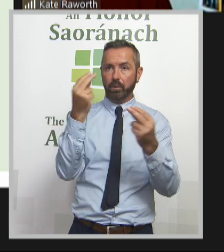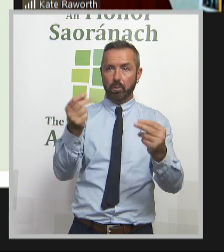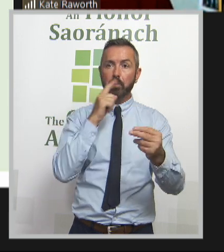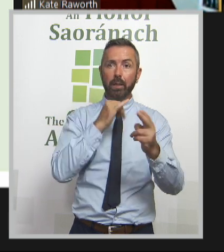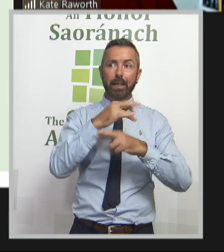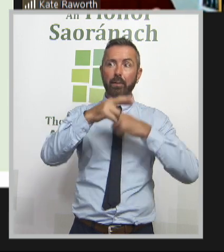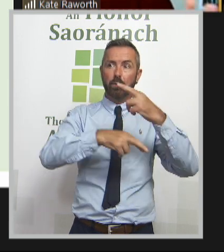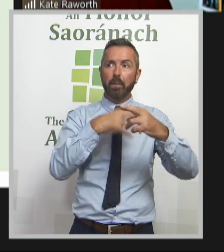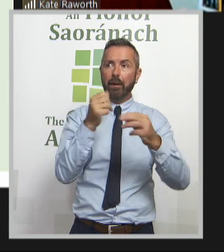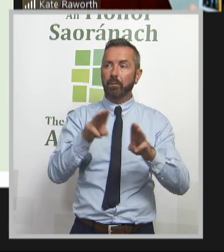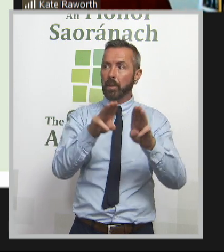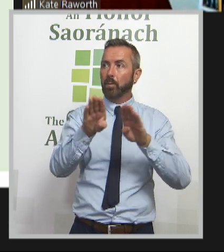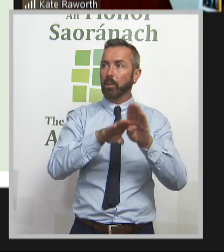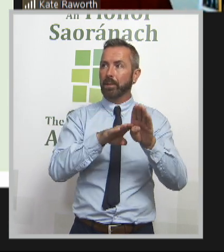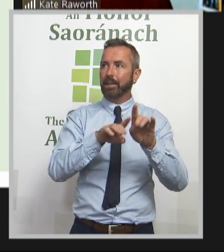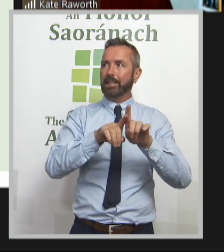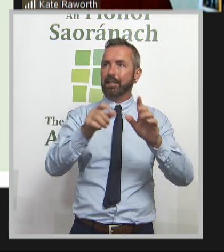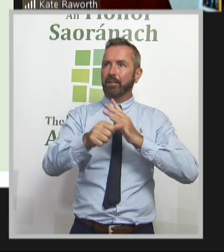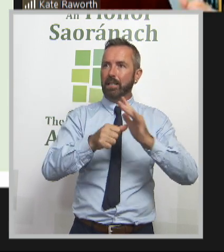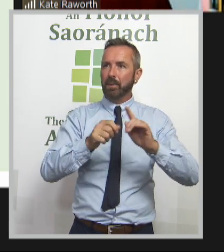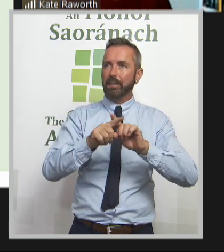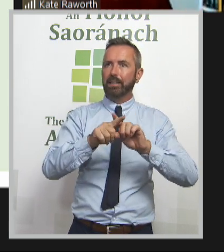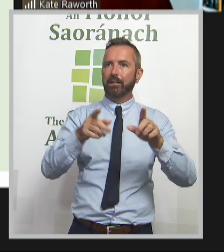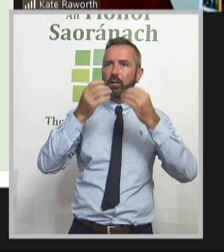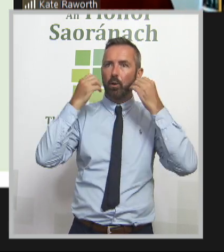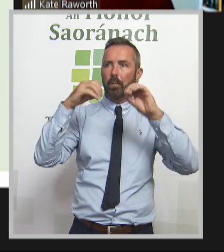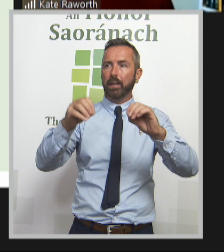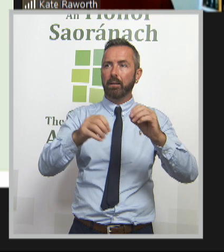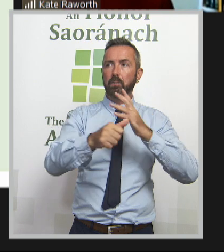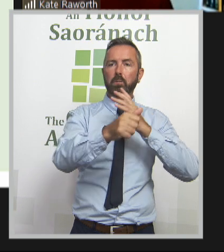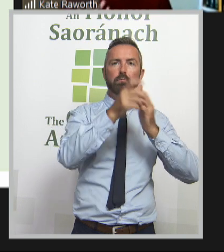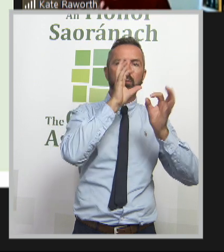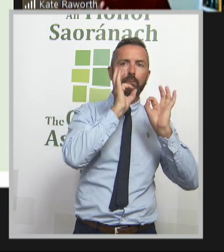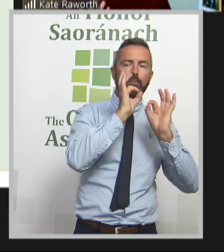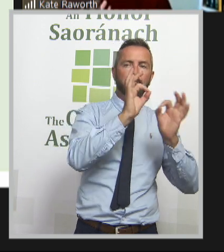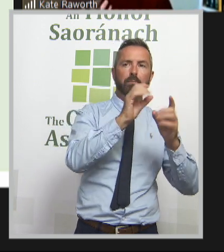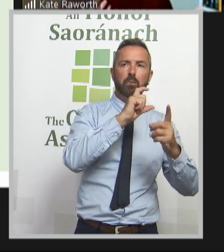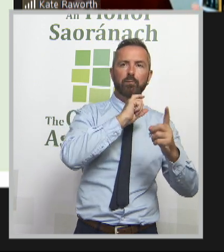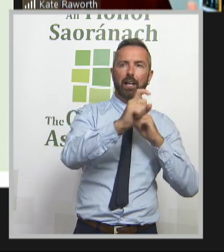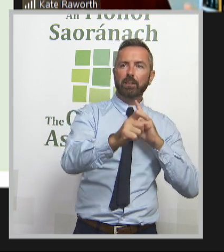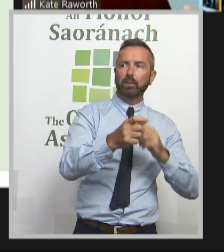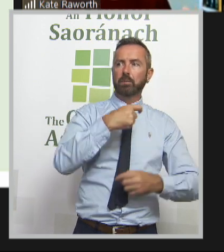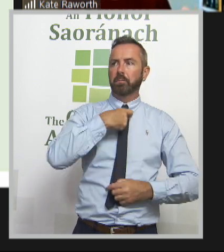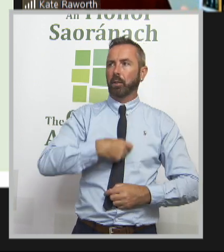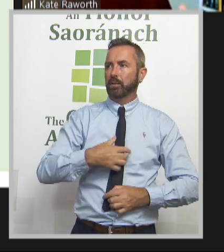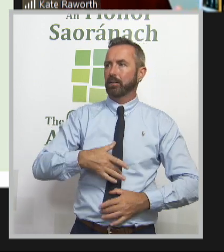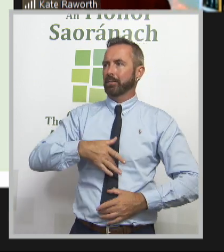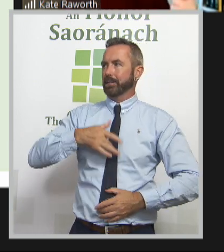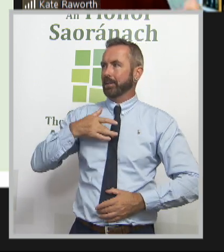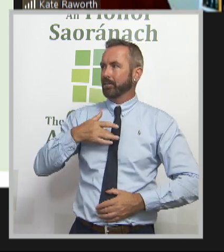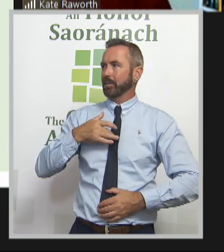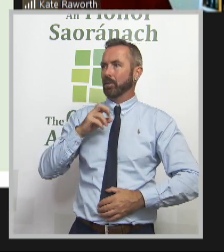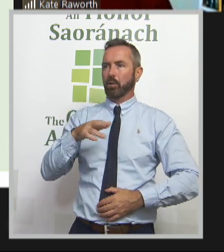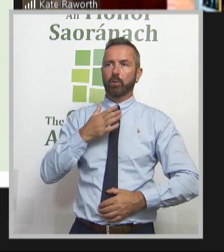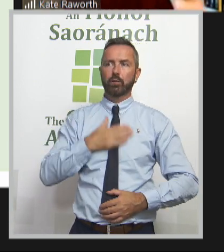your room, you have people with such different experience, whether it's your professional experience, your personal experience, lived experience, or a